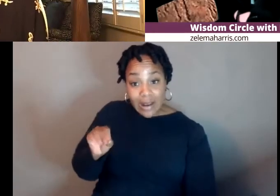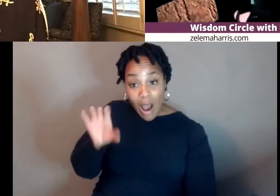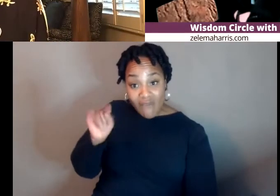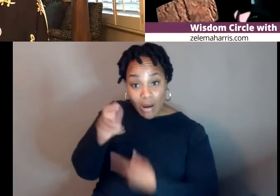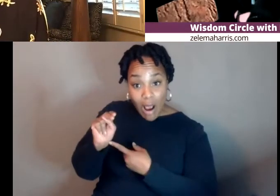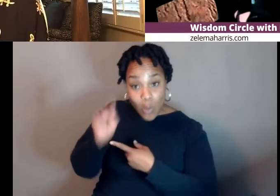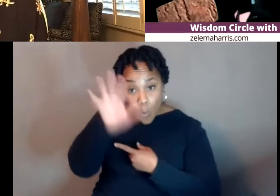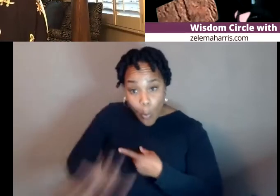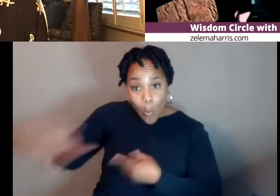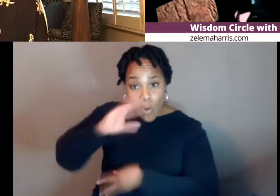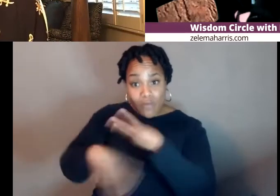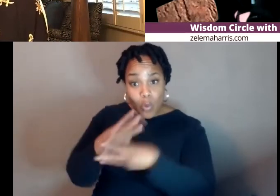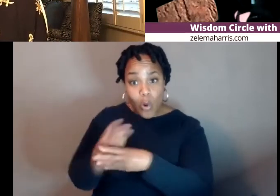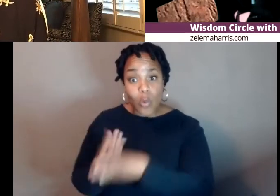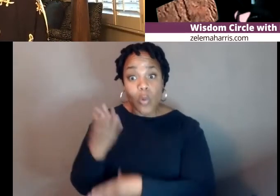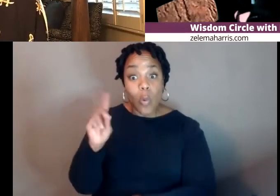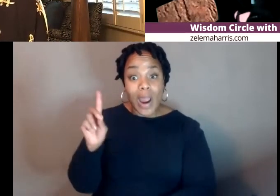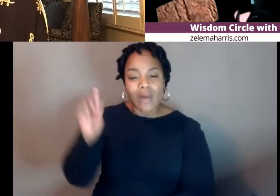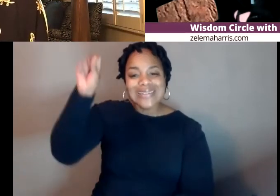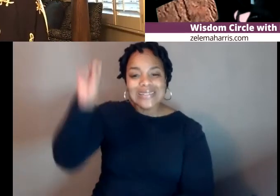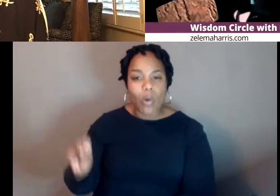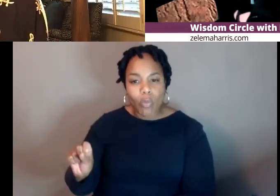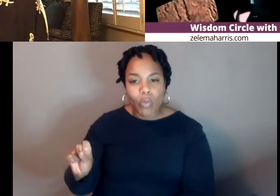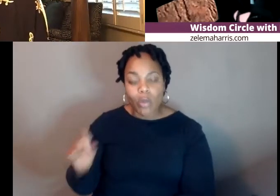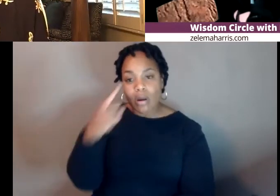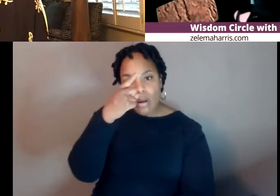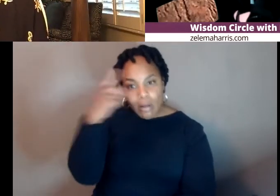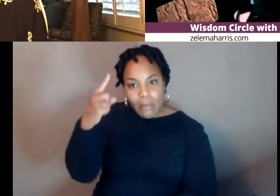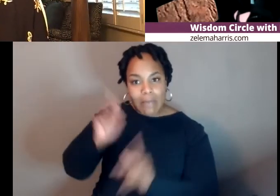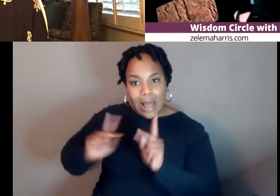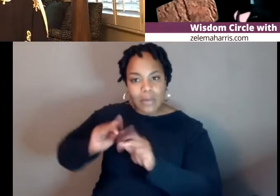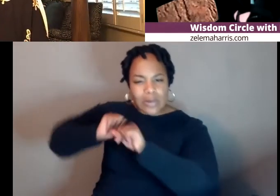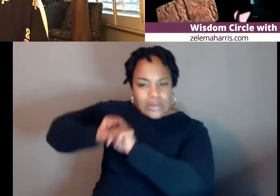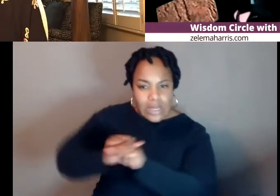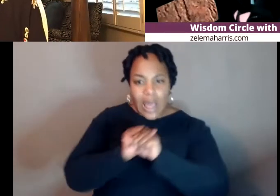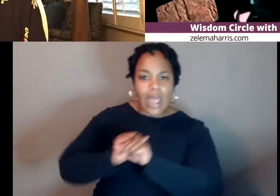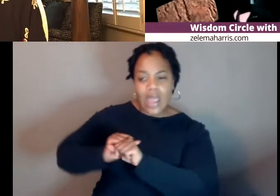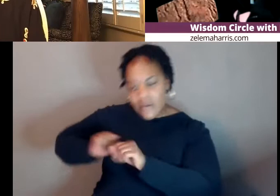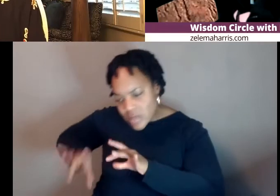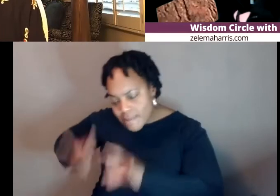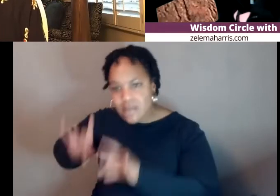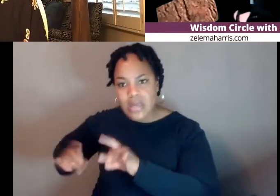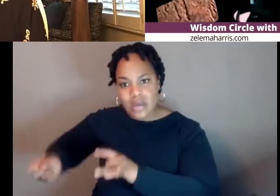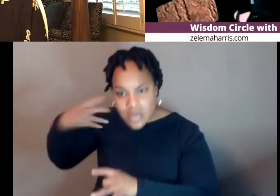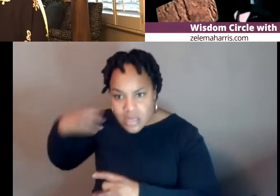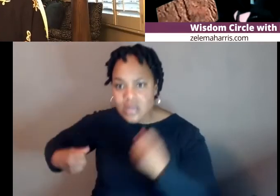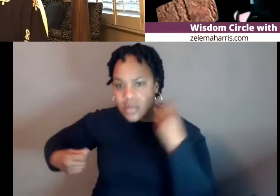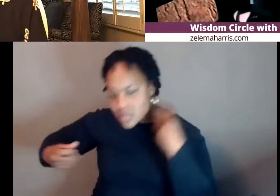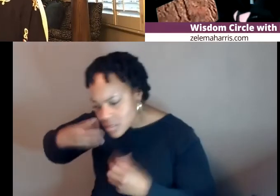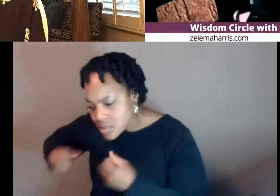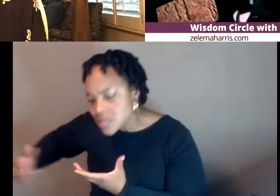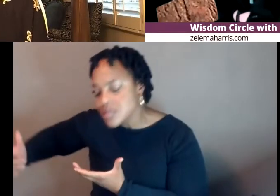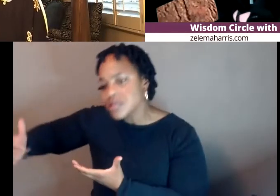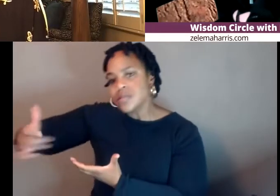in the South, Black folk picking cotton. It created tremendous wealth,